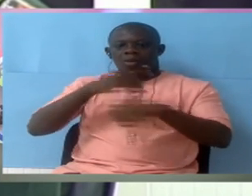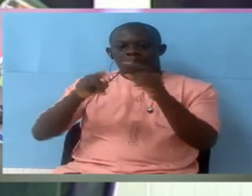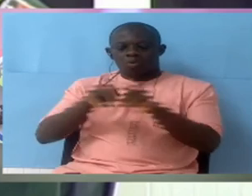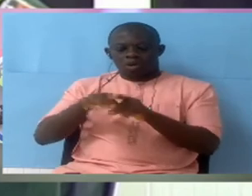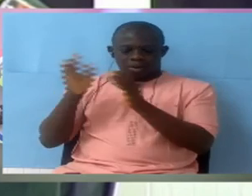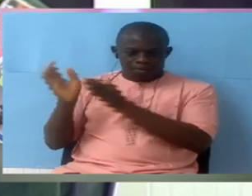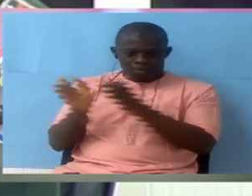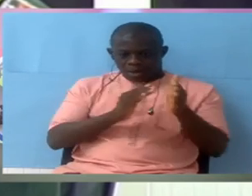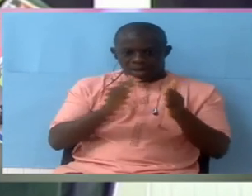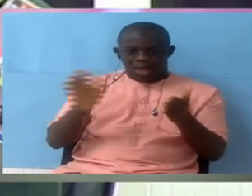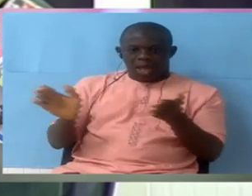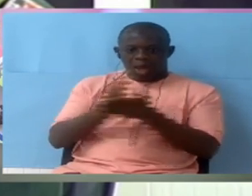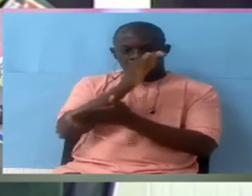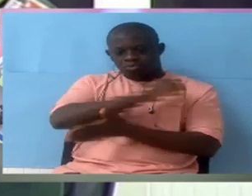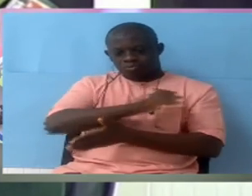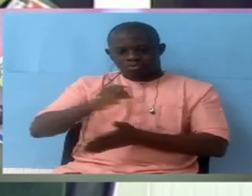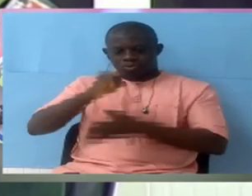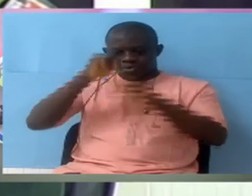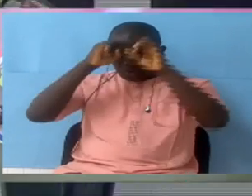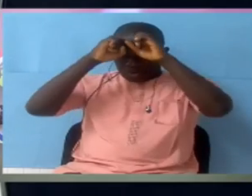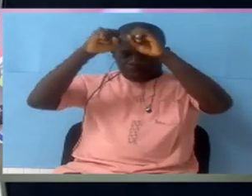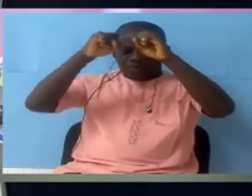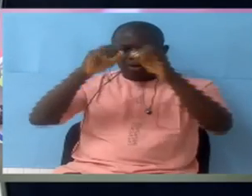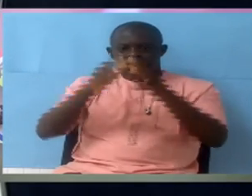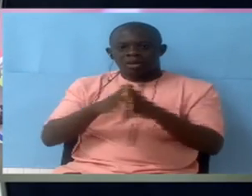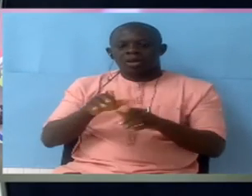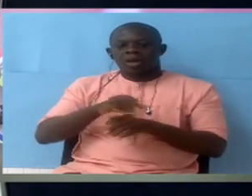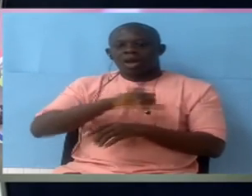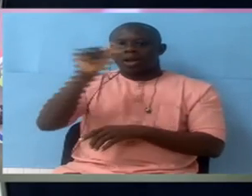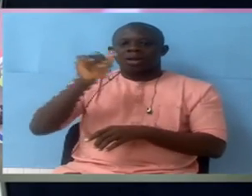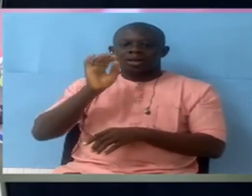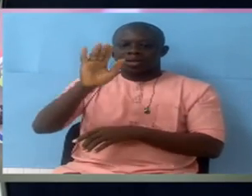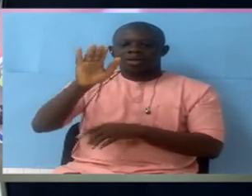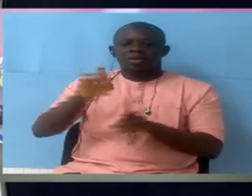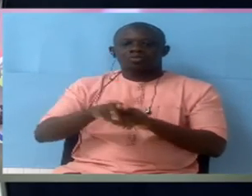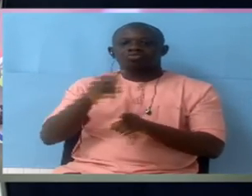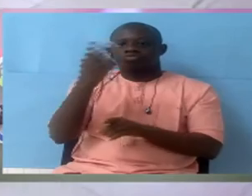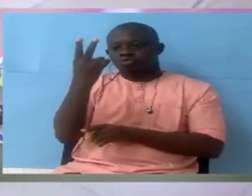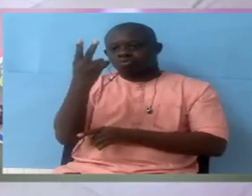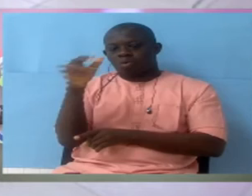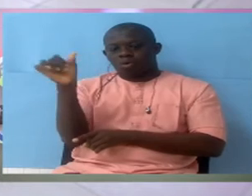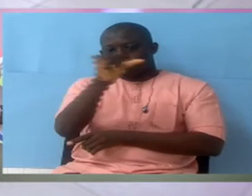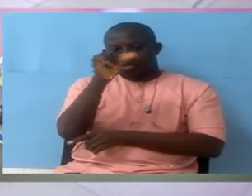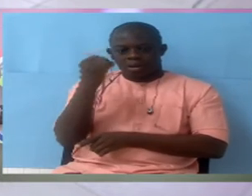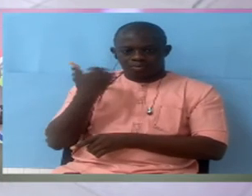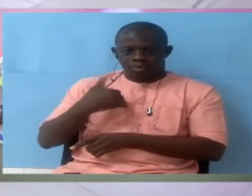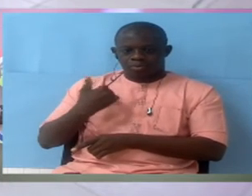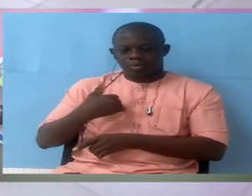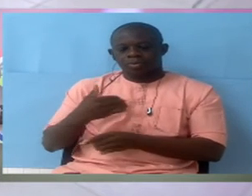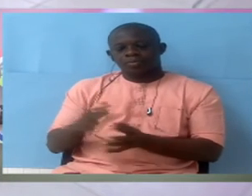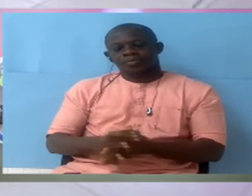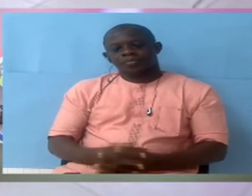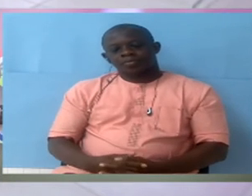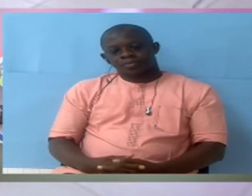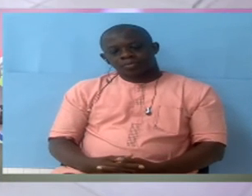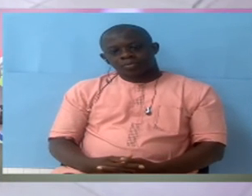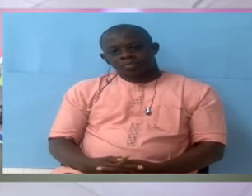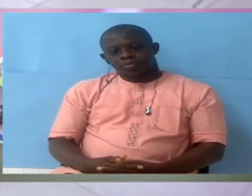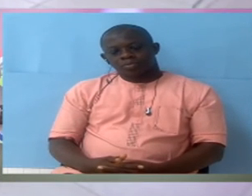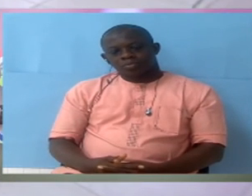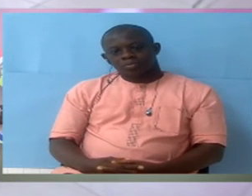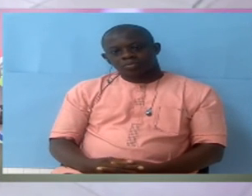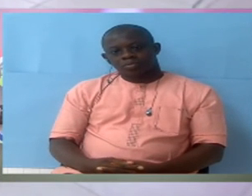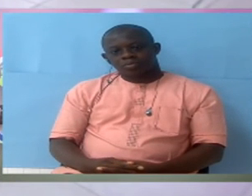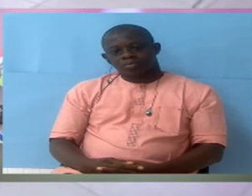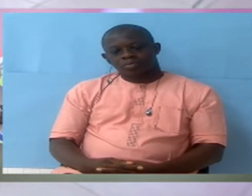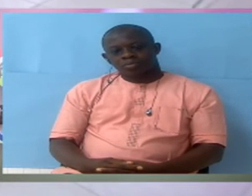pexé pour daané nguur gi. Then later they charged 2 others. Ganaw bi nak ci lañ daldi indi yan ñeneen ñaar.